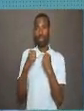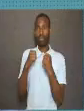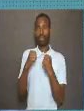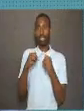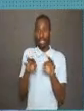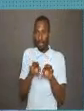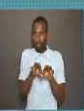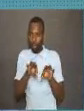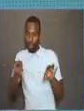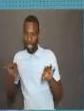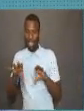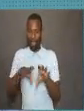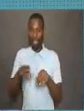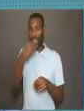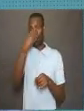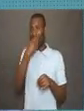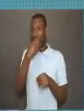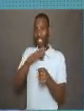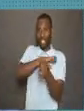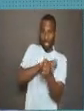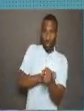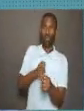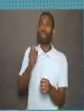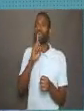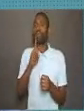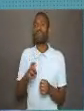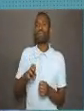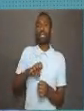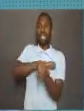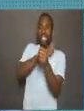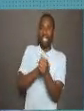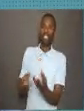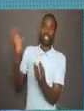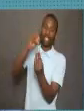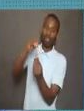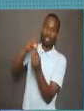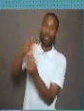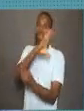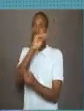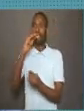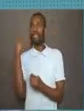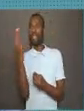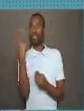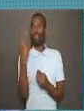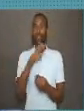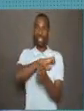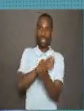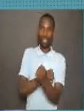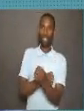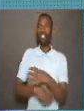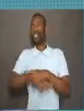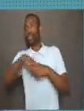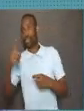is determined by considering the energy input and the useful energy